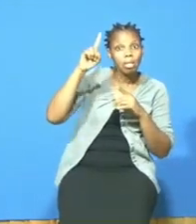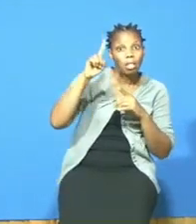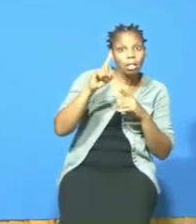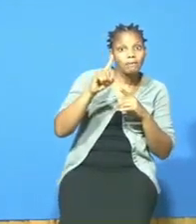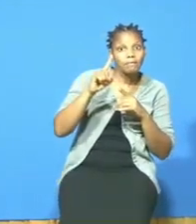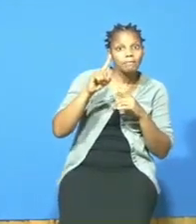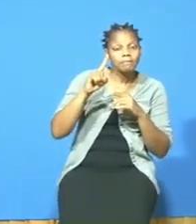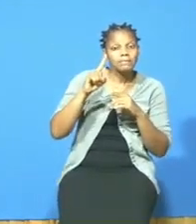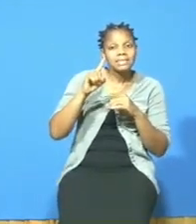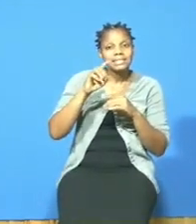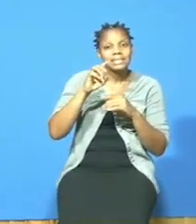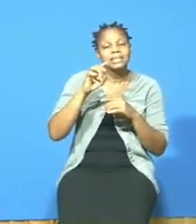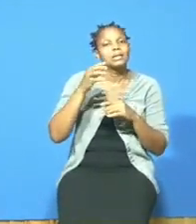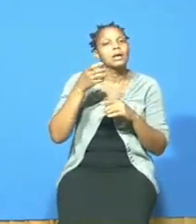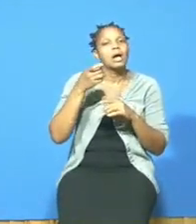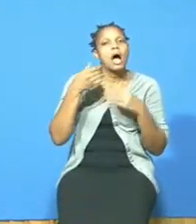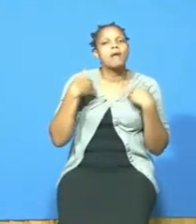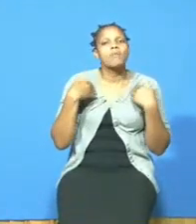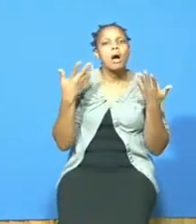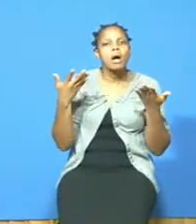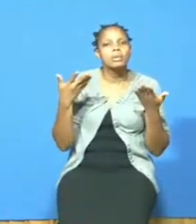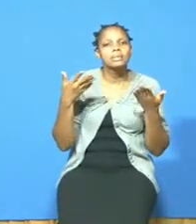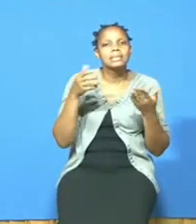having the seal of the living God,